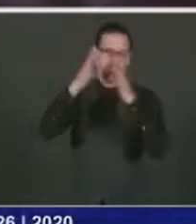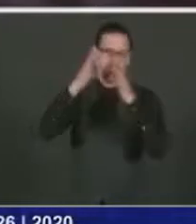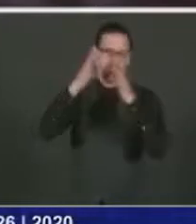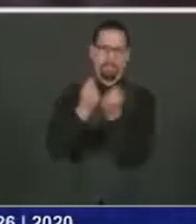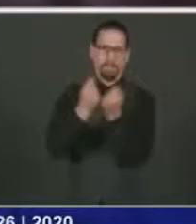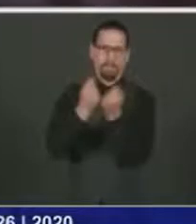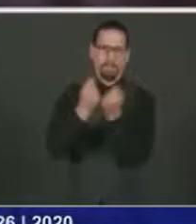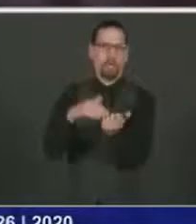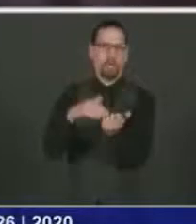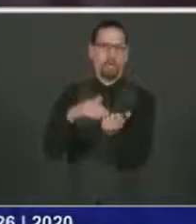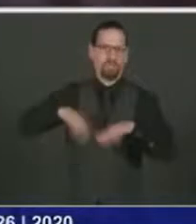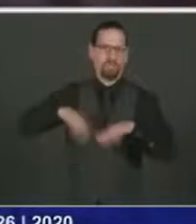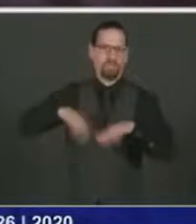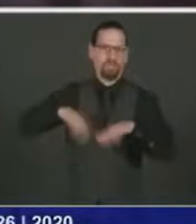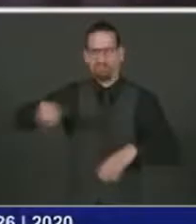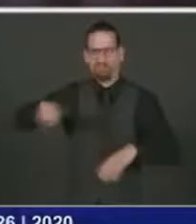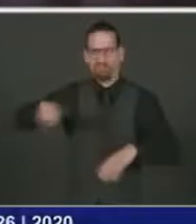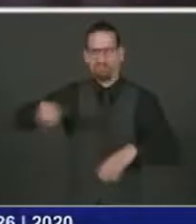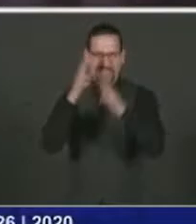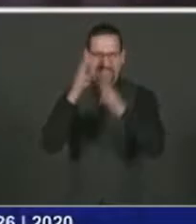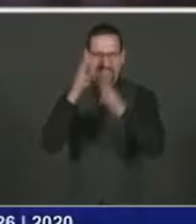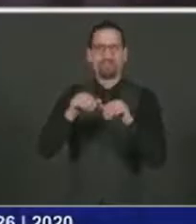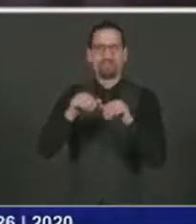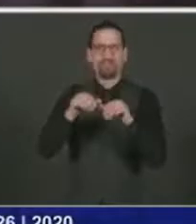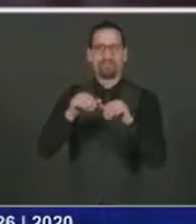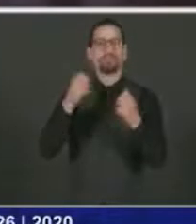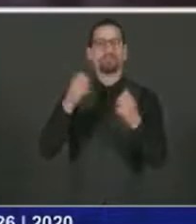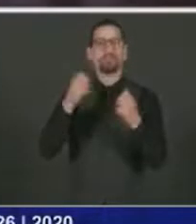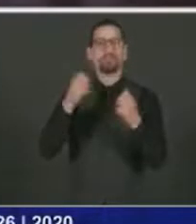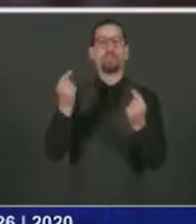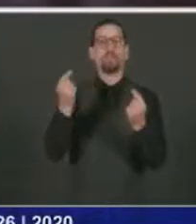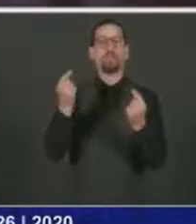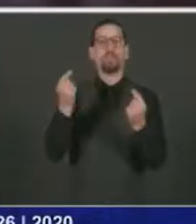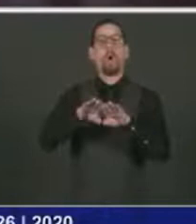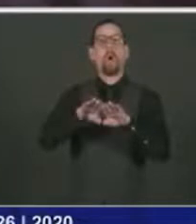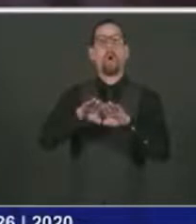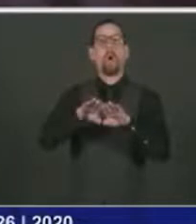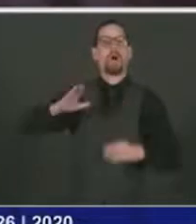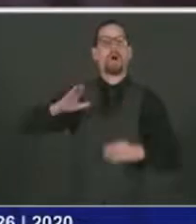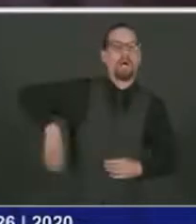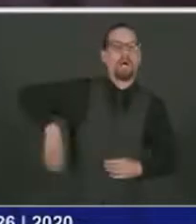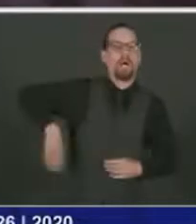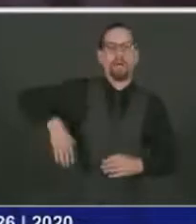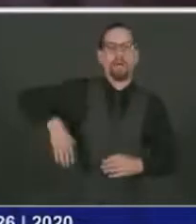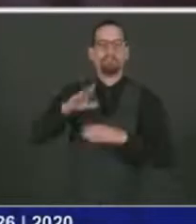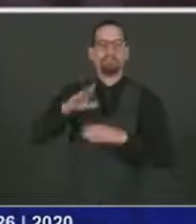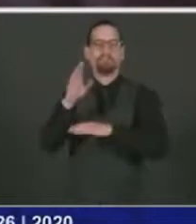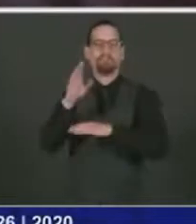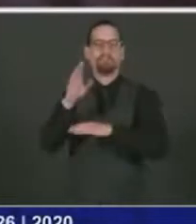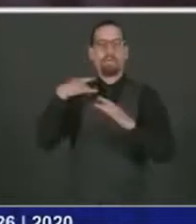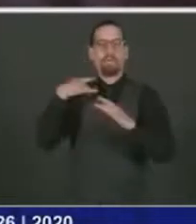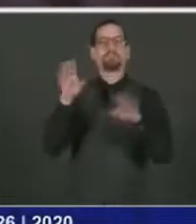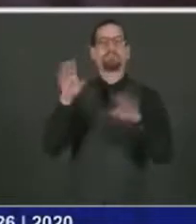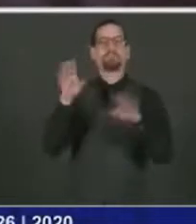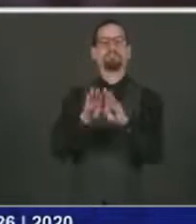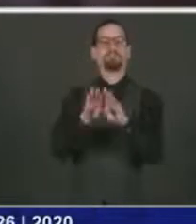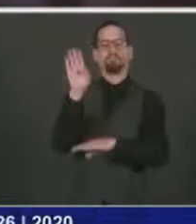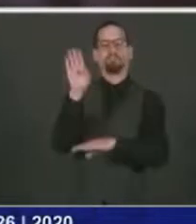night. They're going to have office hours all weekend long. They're going to have special immunization